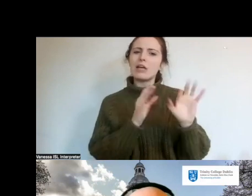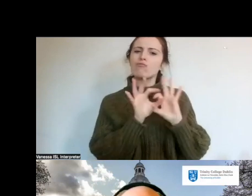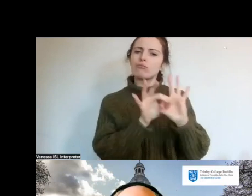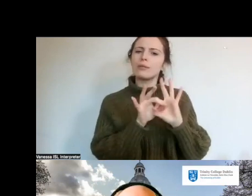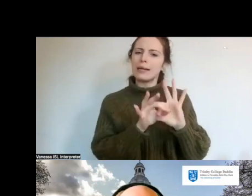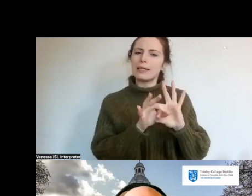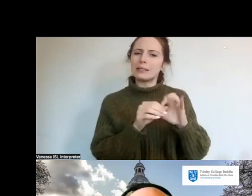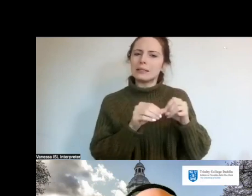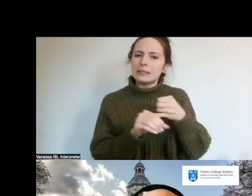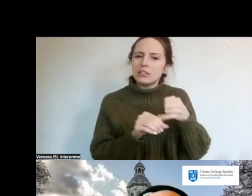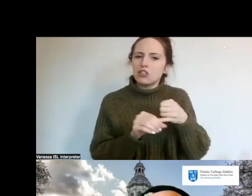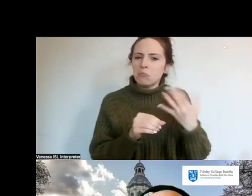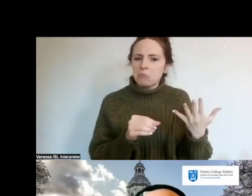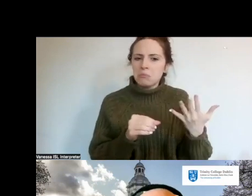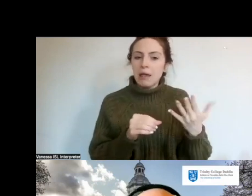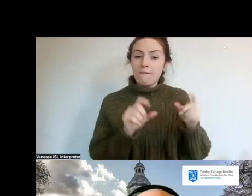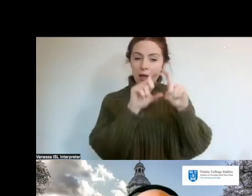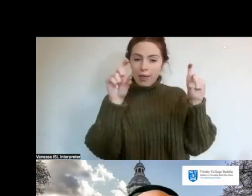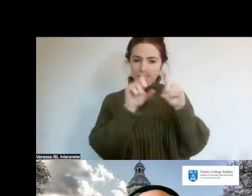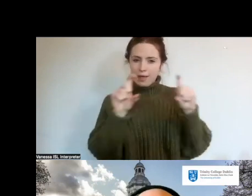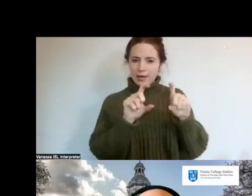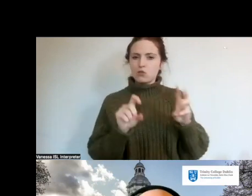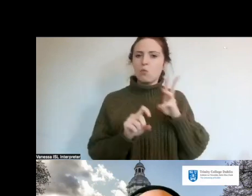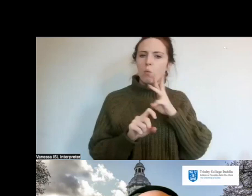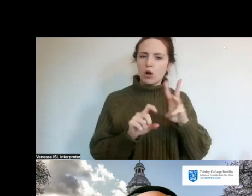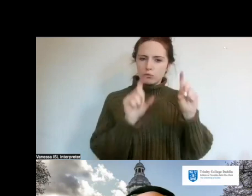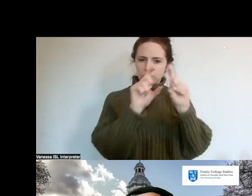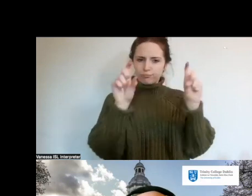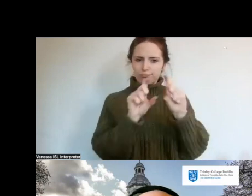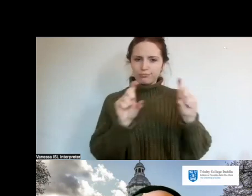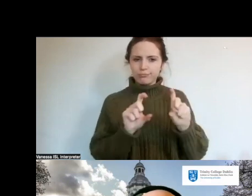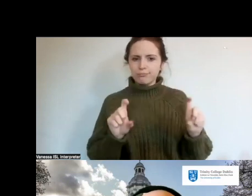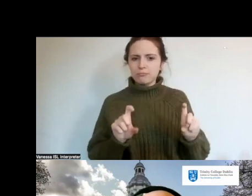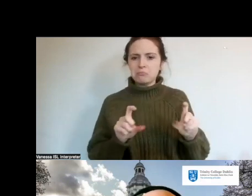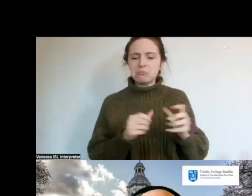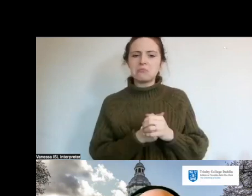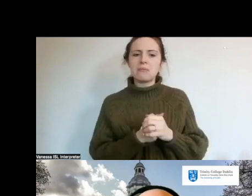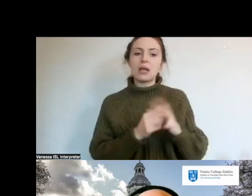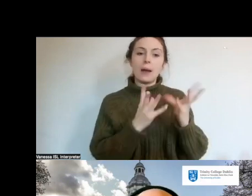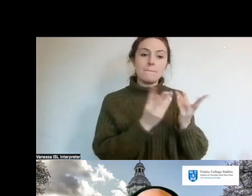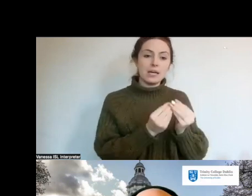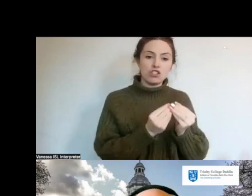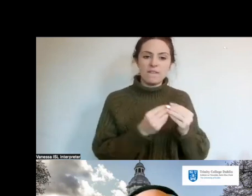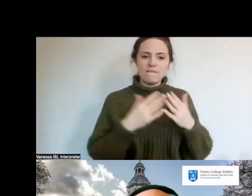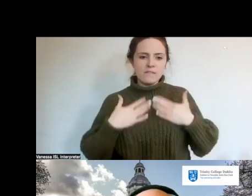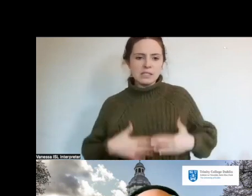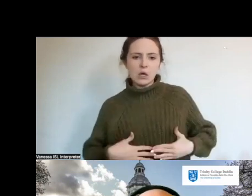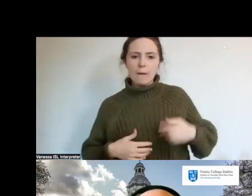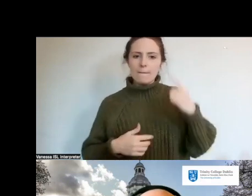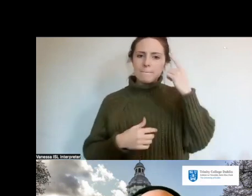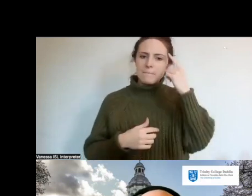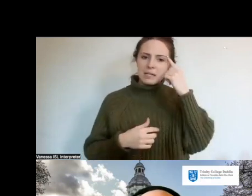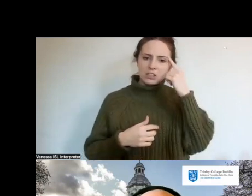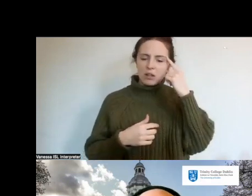key words in these definitions. So it's a combination of physical, intellectual, health, behavioral, emotional, and welfare